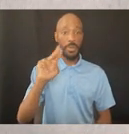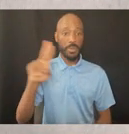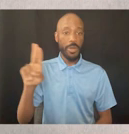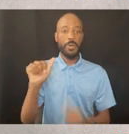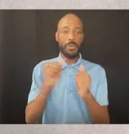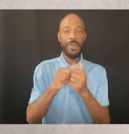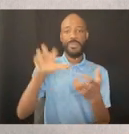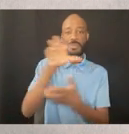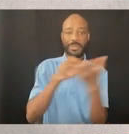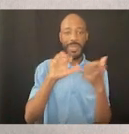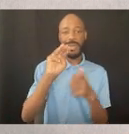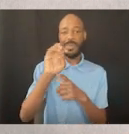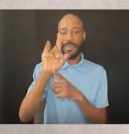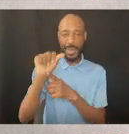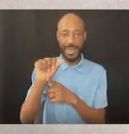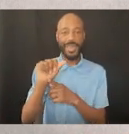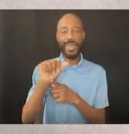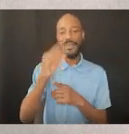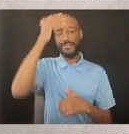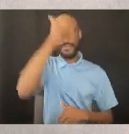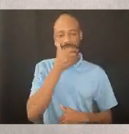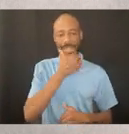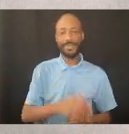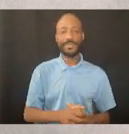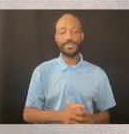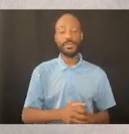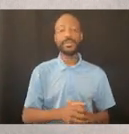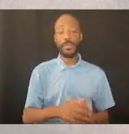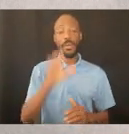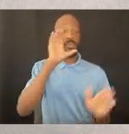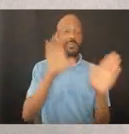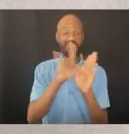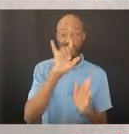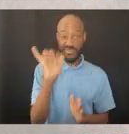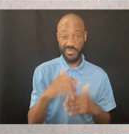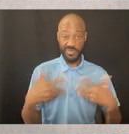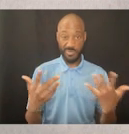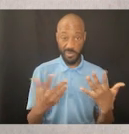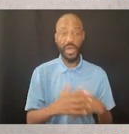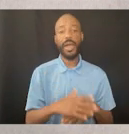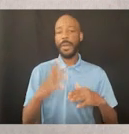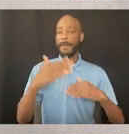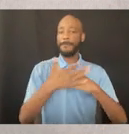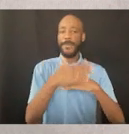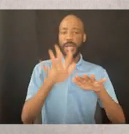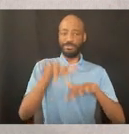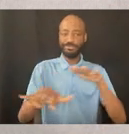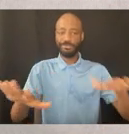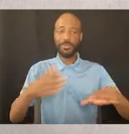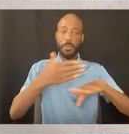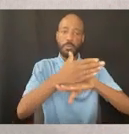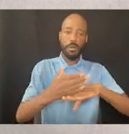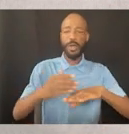shield. For this, we are seeing a person standing on a pile of driftwood and a sandy beach with palm trees in the